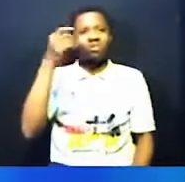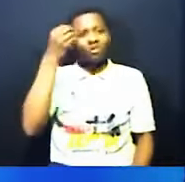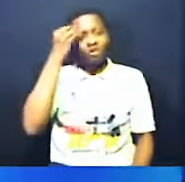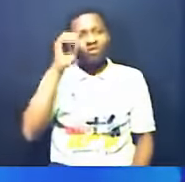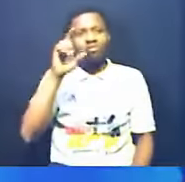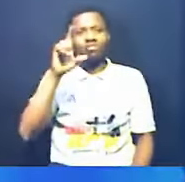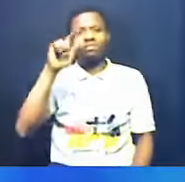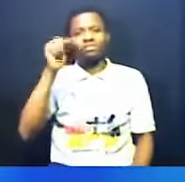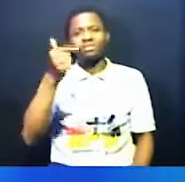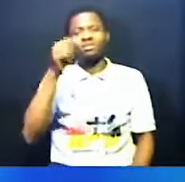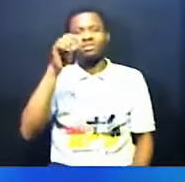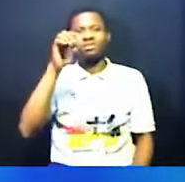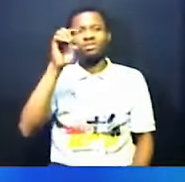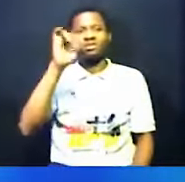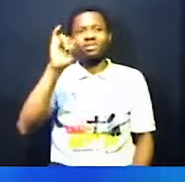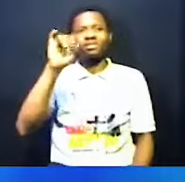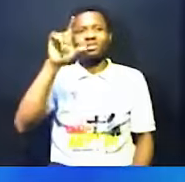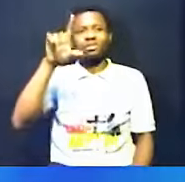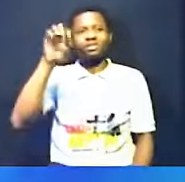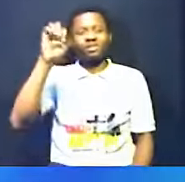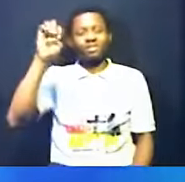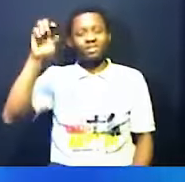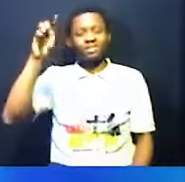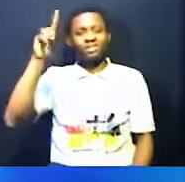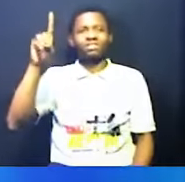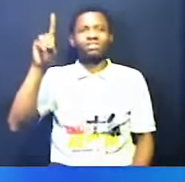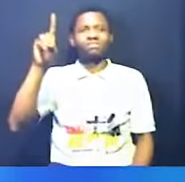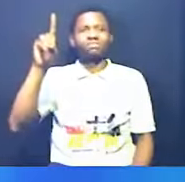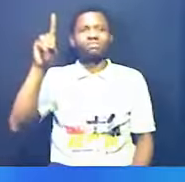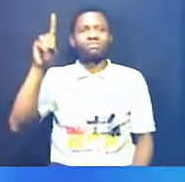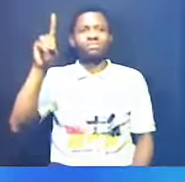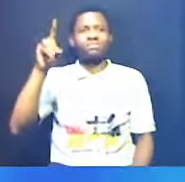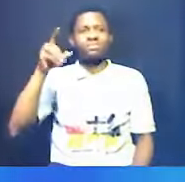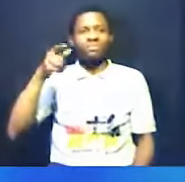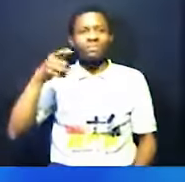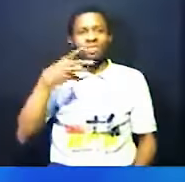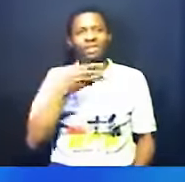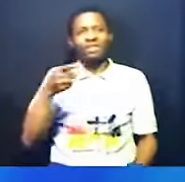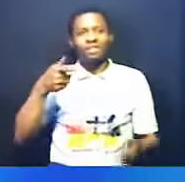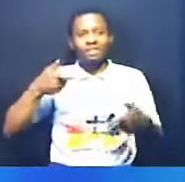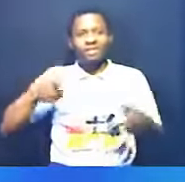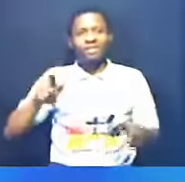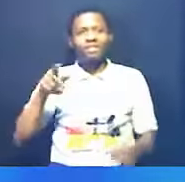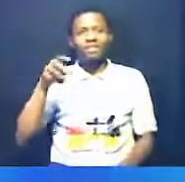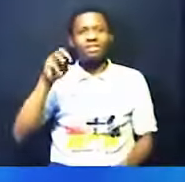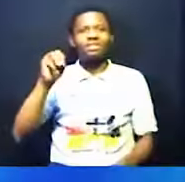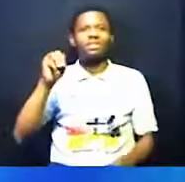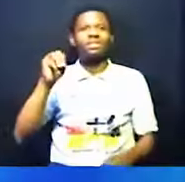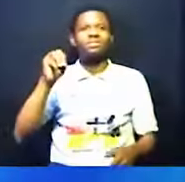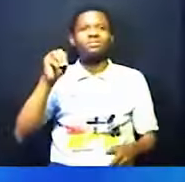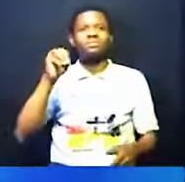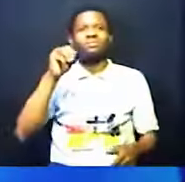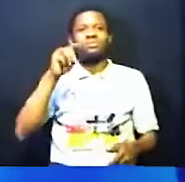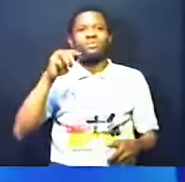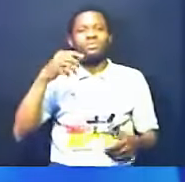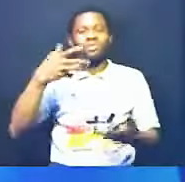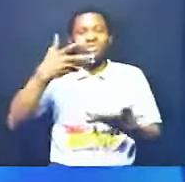They stood by me when I fled from your brother Absalom.